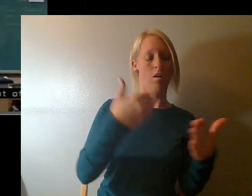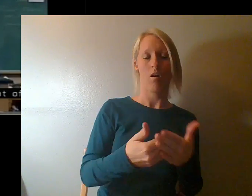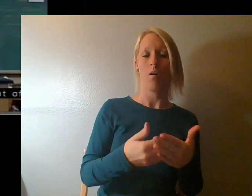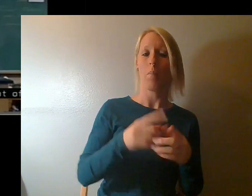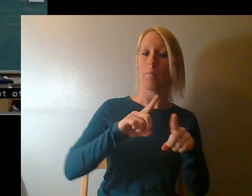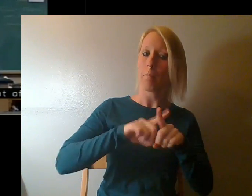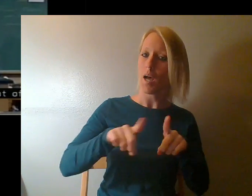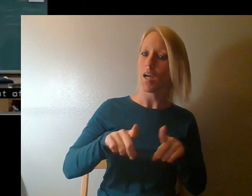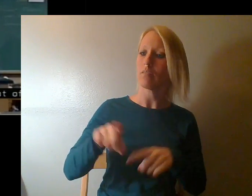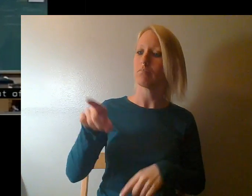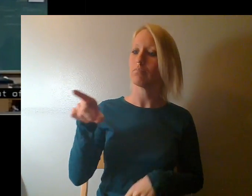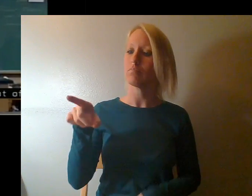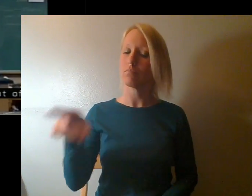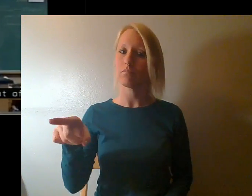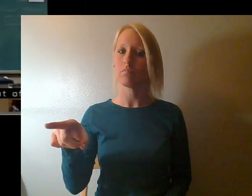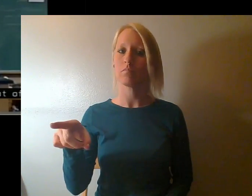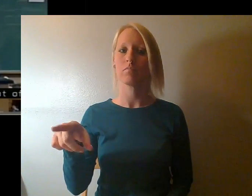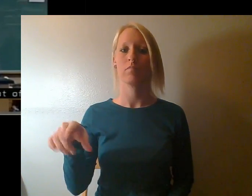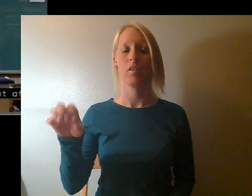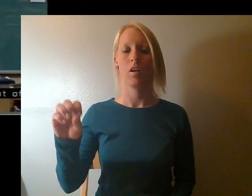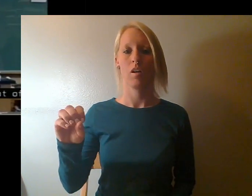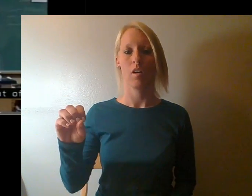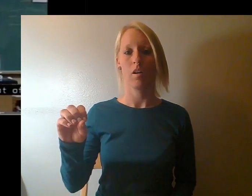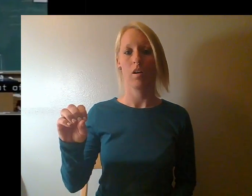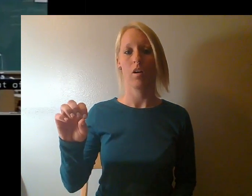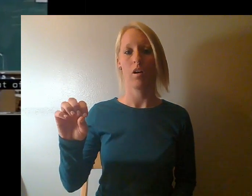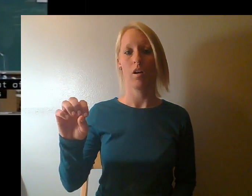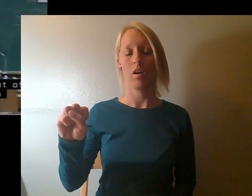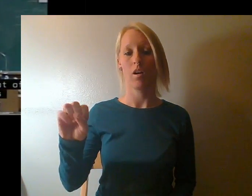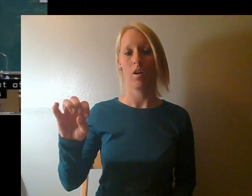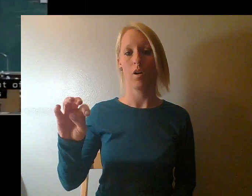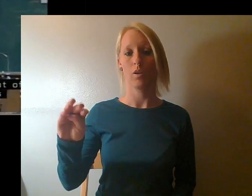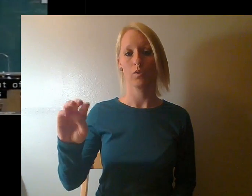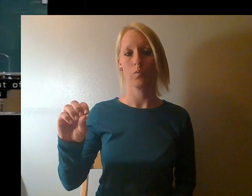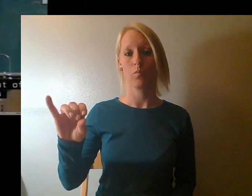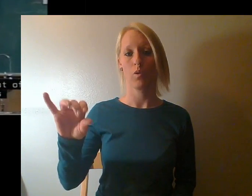first off, osmosis is the